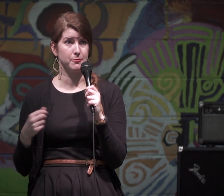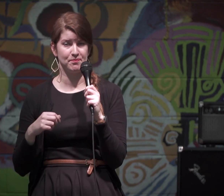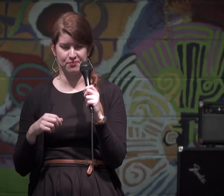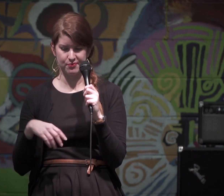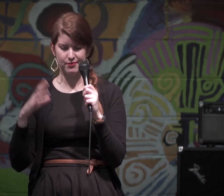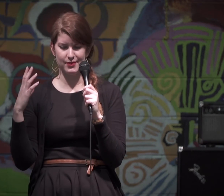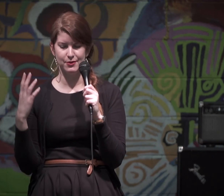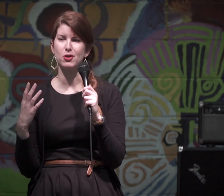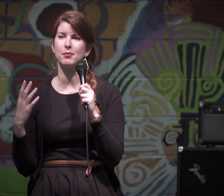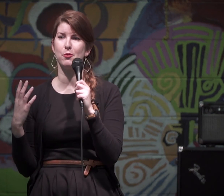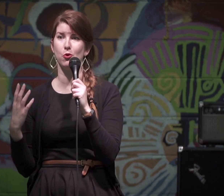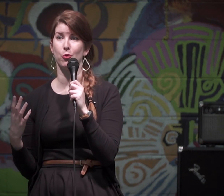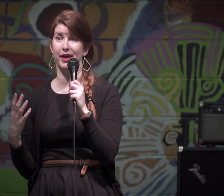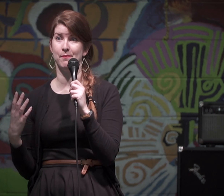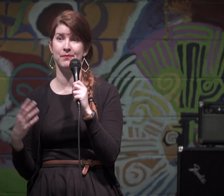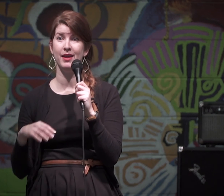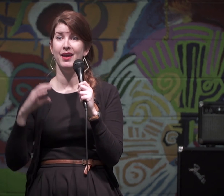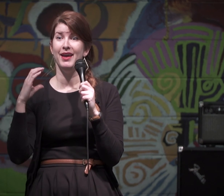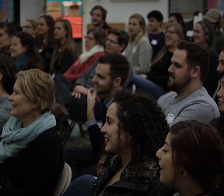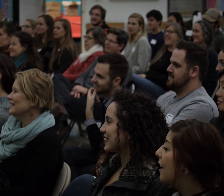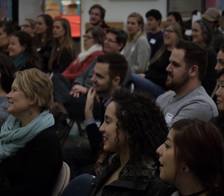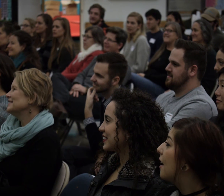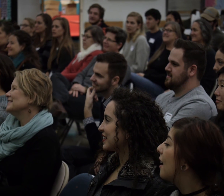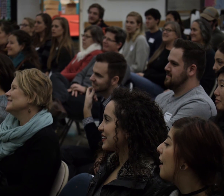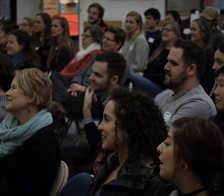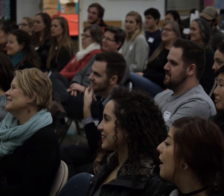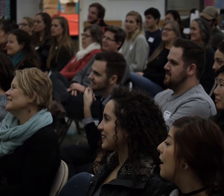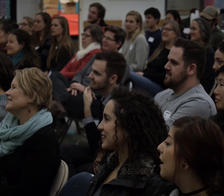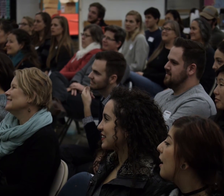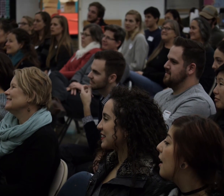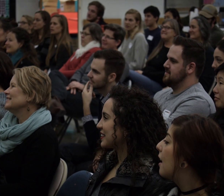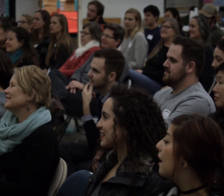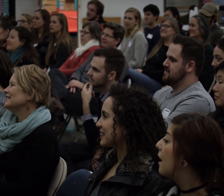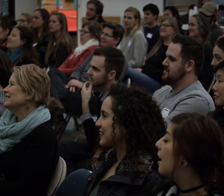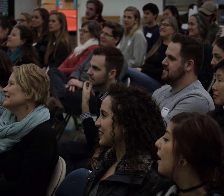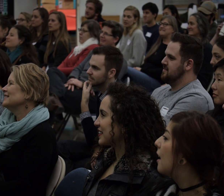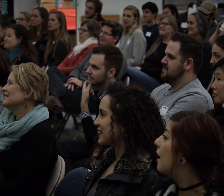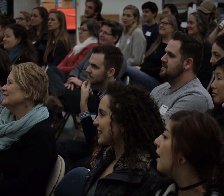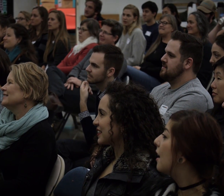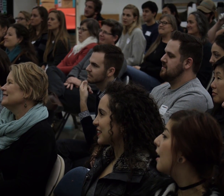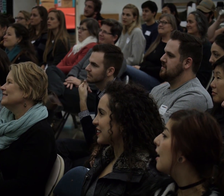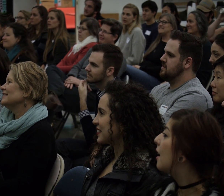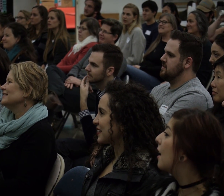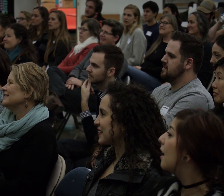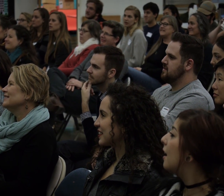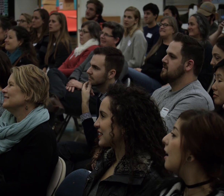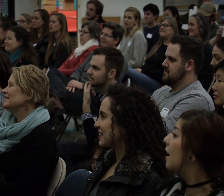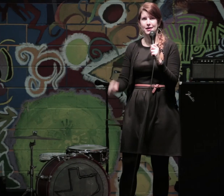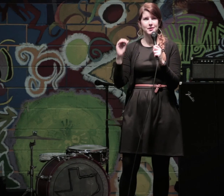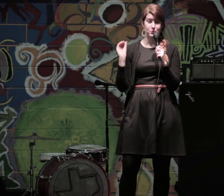months ago, talking about Norway. I see a head shaking. He knows what I'm talking about. I see some more.